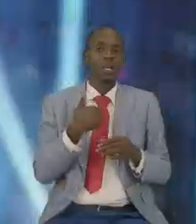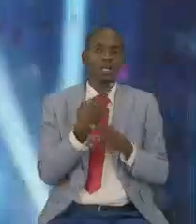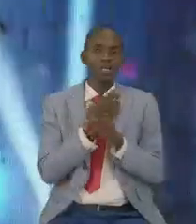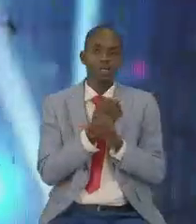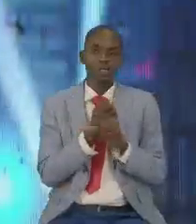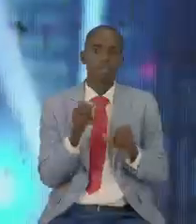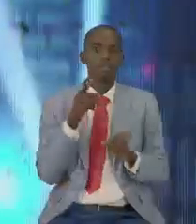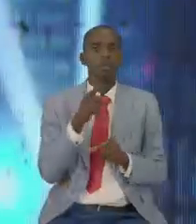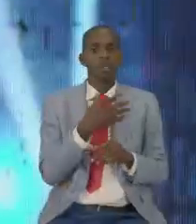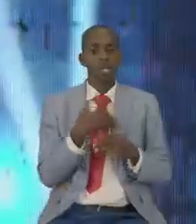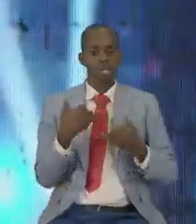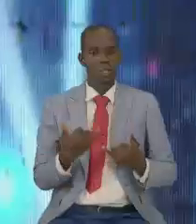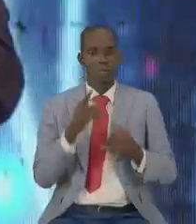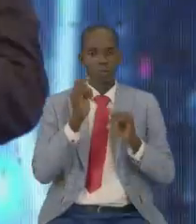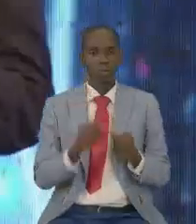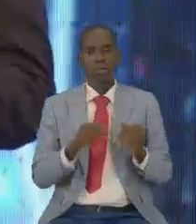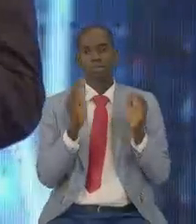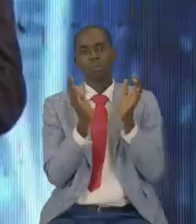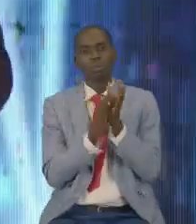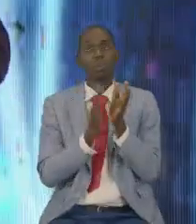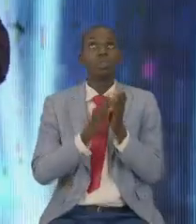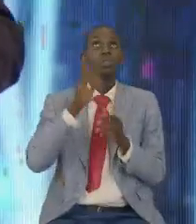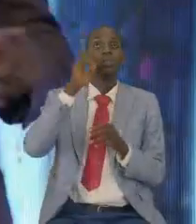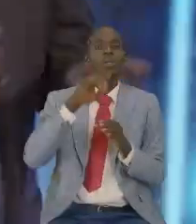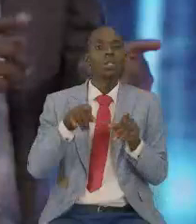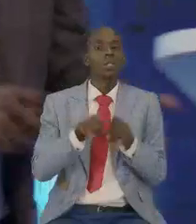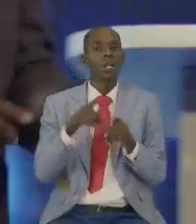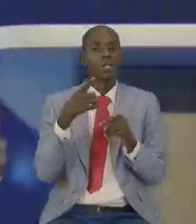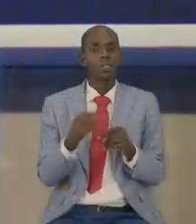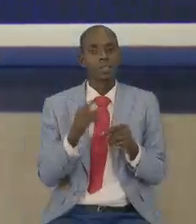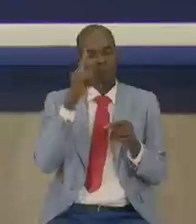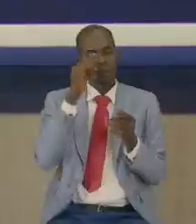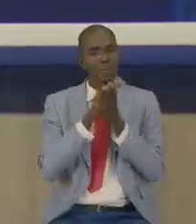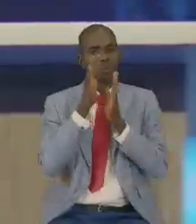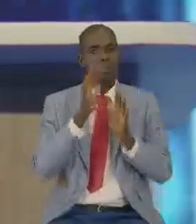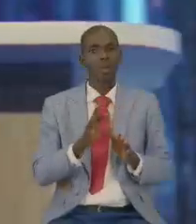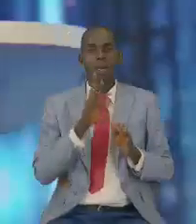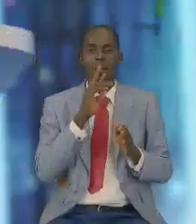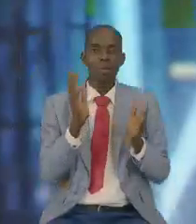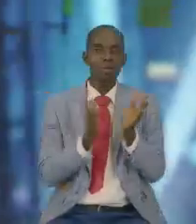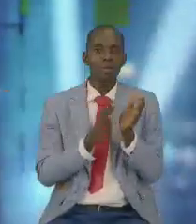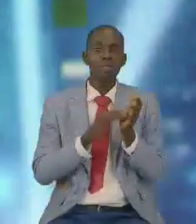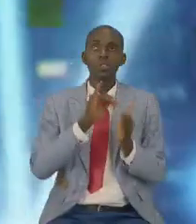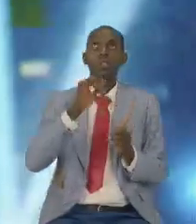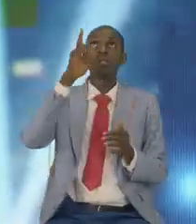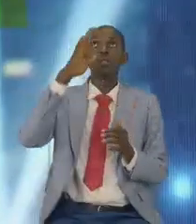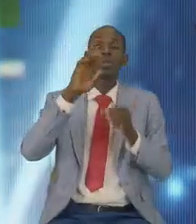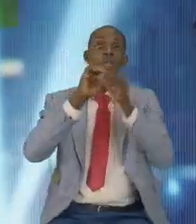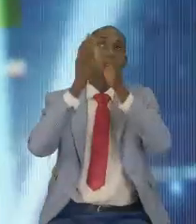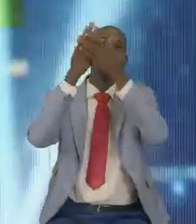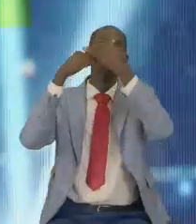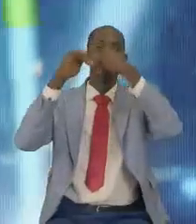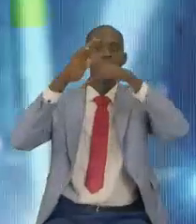those saints are praising him in heaven. That praise of God, to him belongs